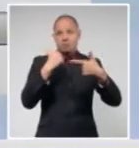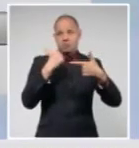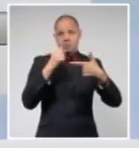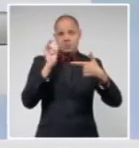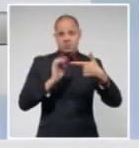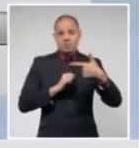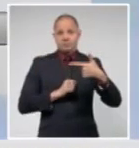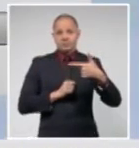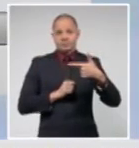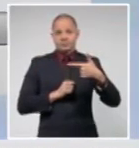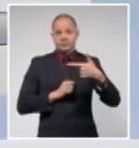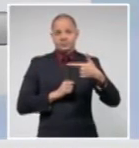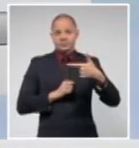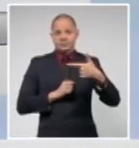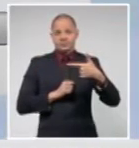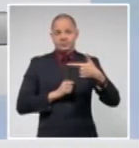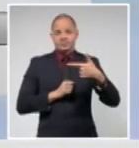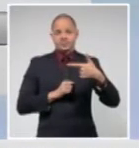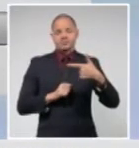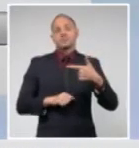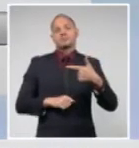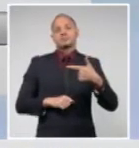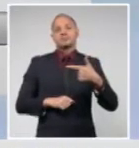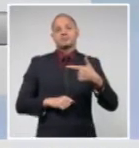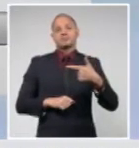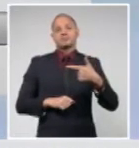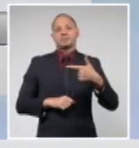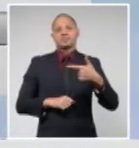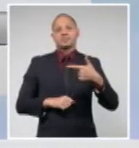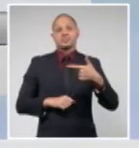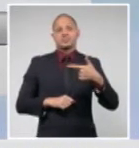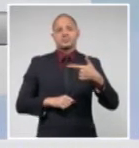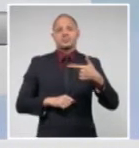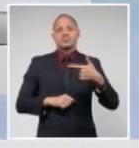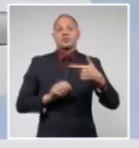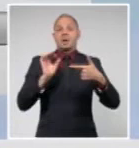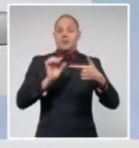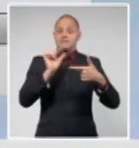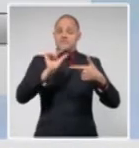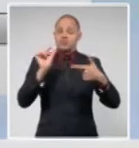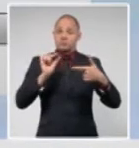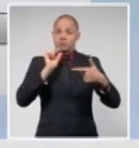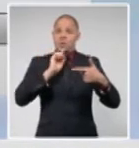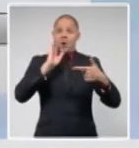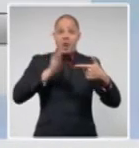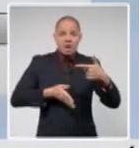51.89% of all cases worldwide, reported